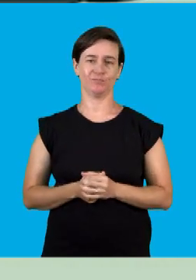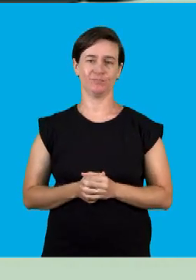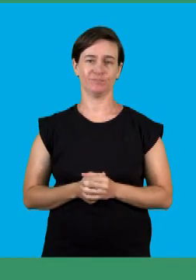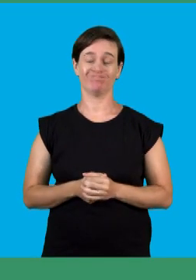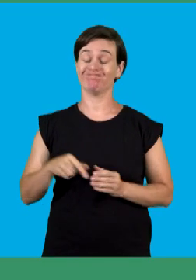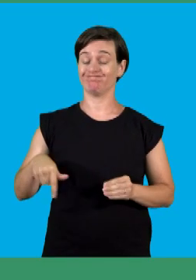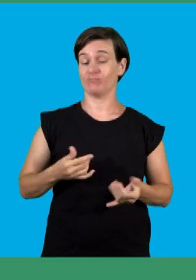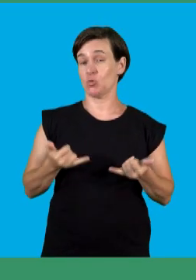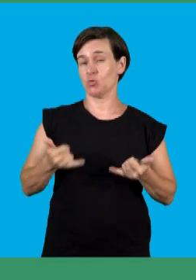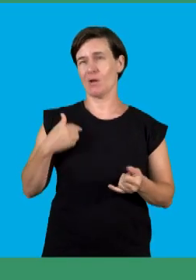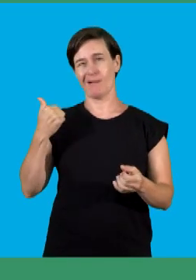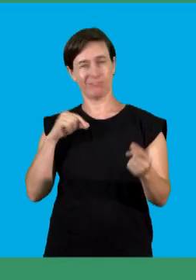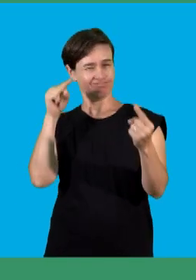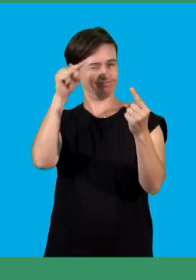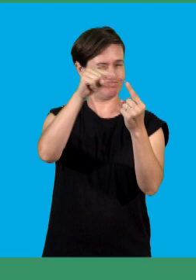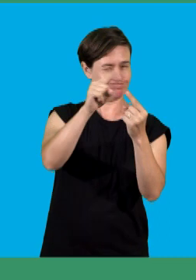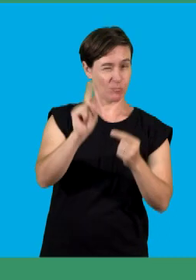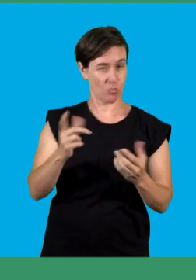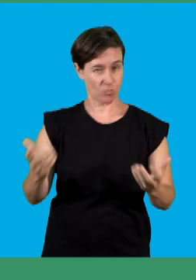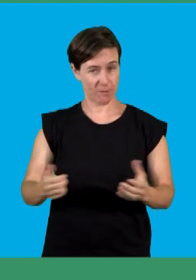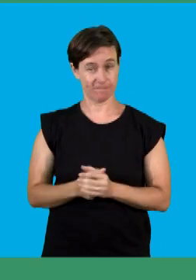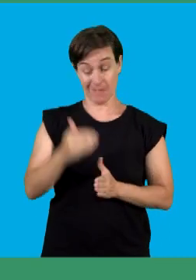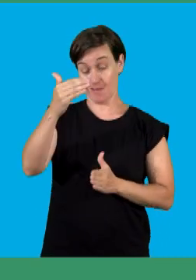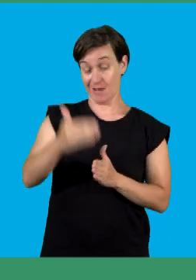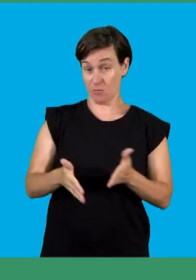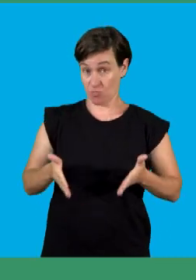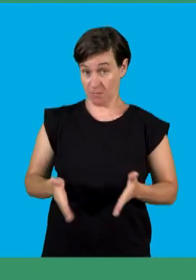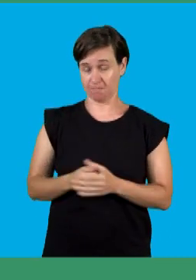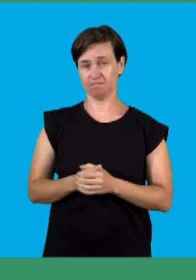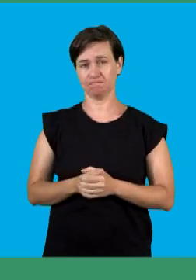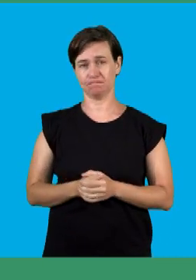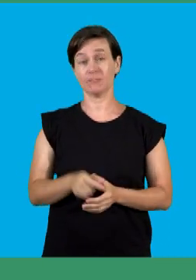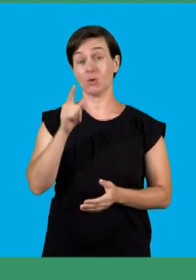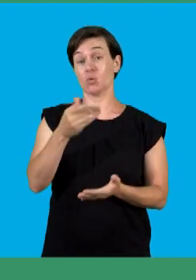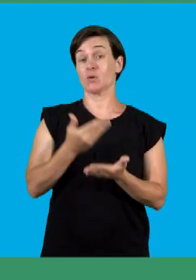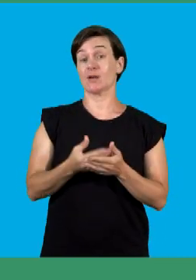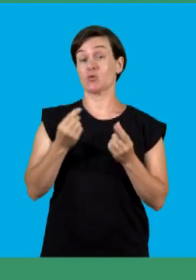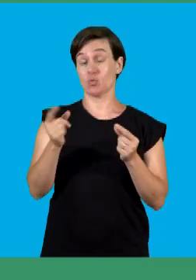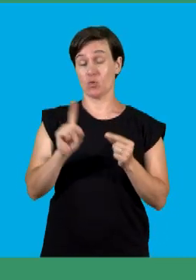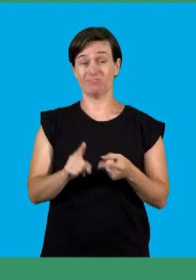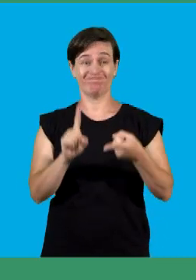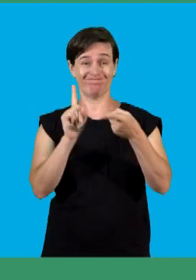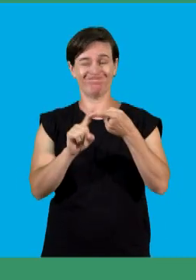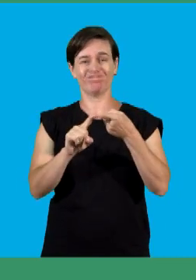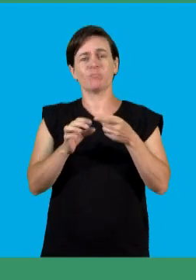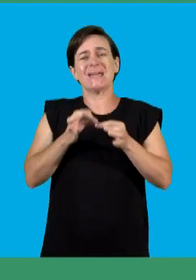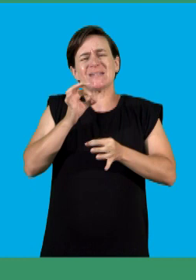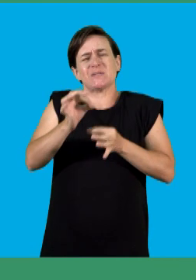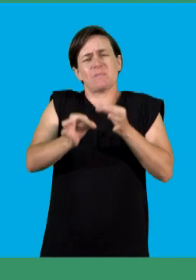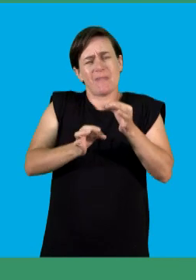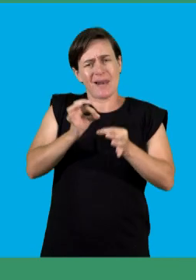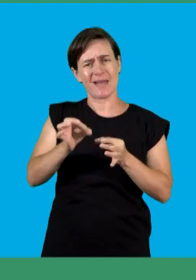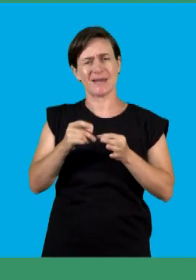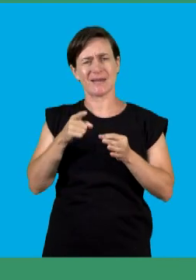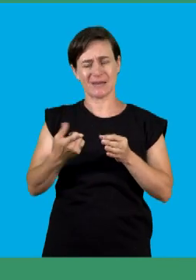Urey. Right, our lesson objectives for today, it says here, by the end of the lesson, you should be able to